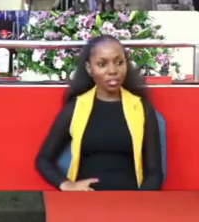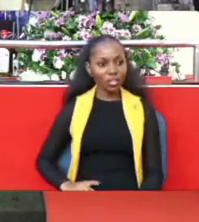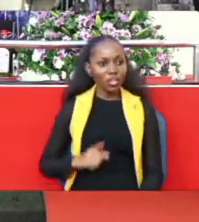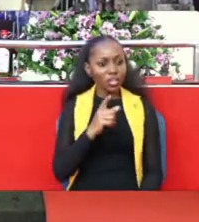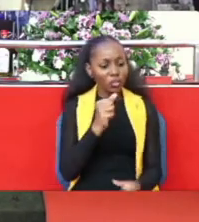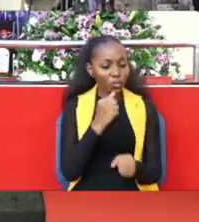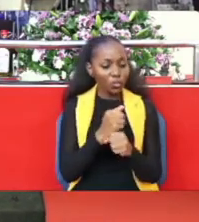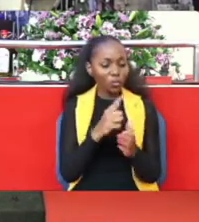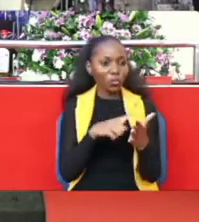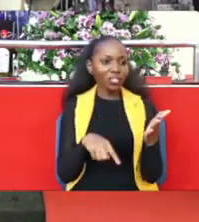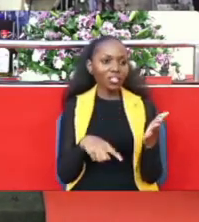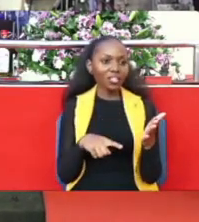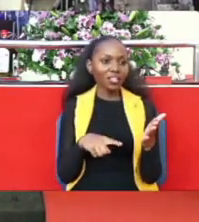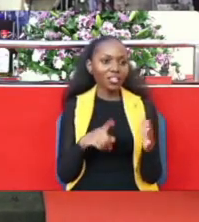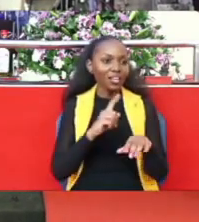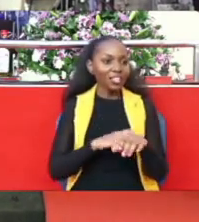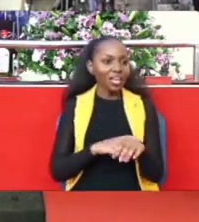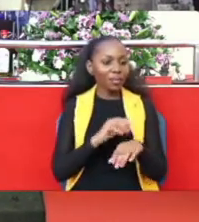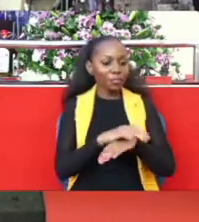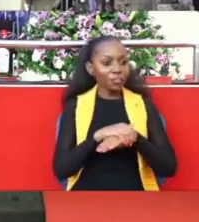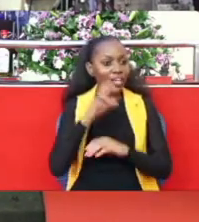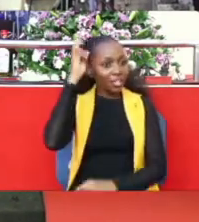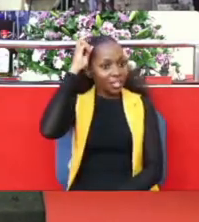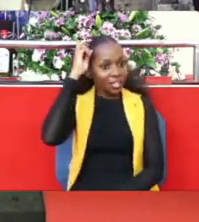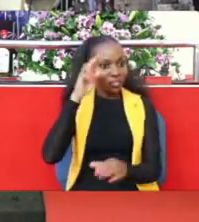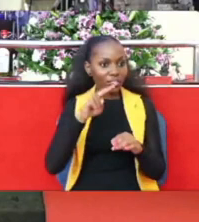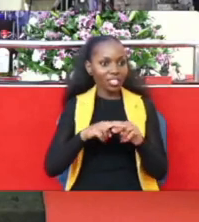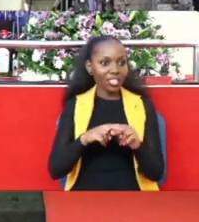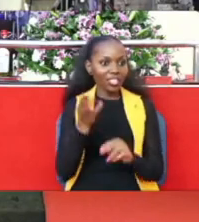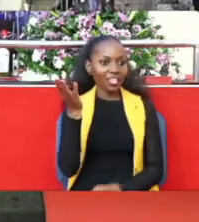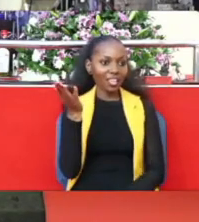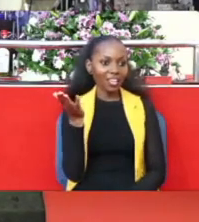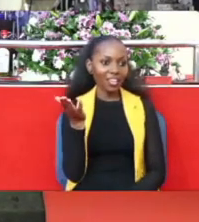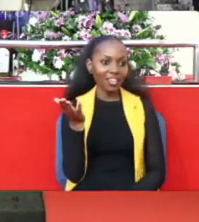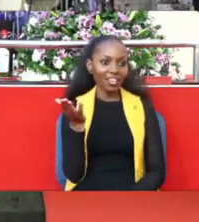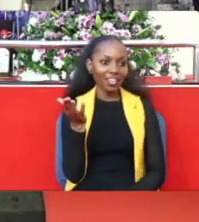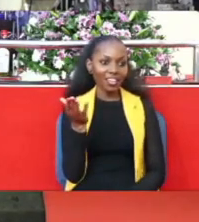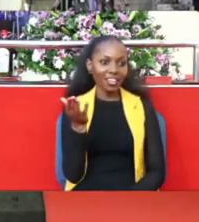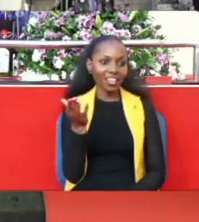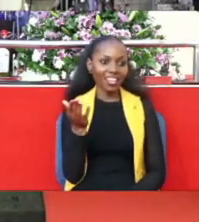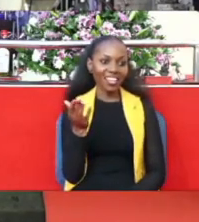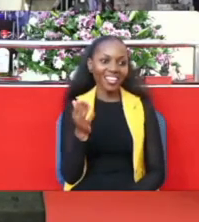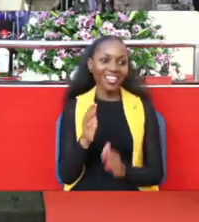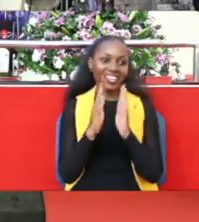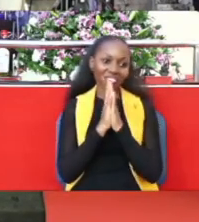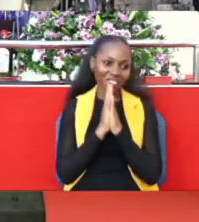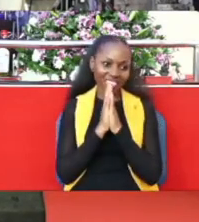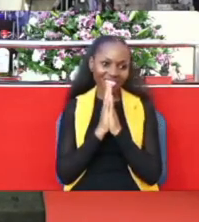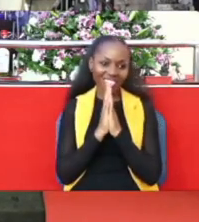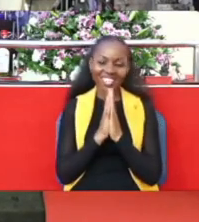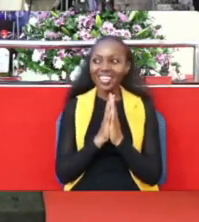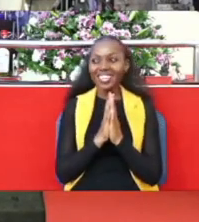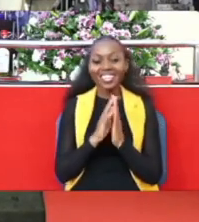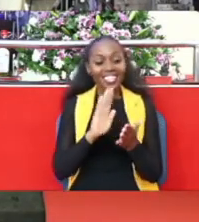Tungefanya nini je? Tungeita mami, si ndio? We would have screamed. Tungeweza kutoa